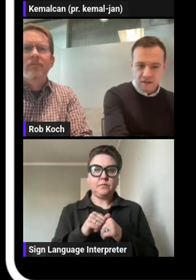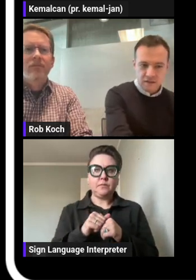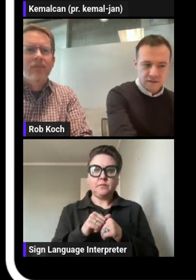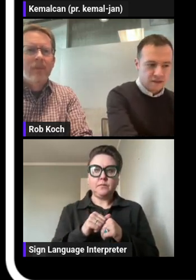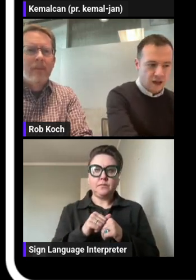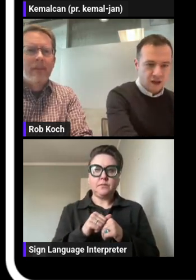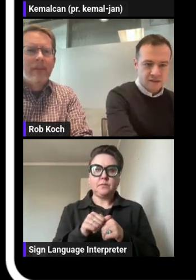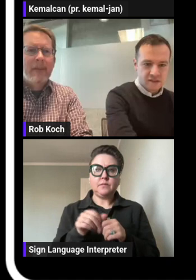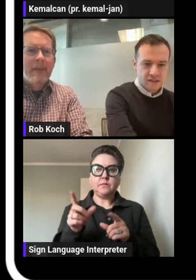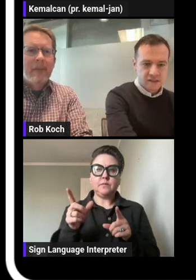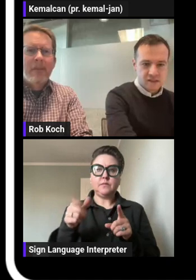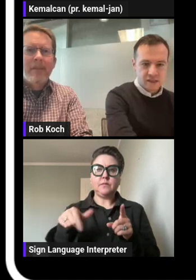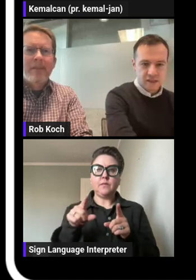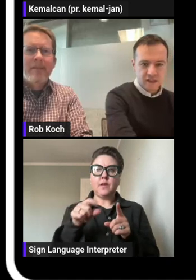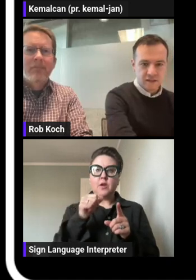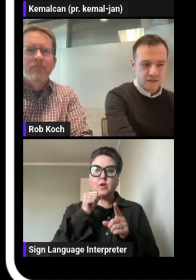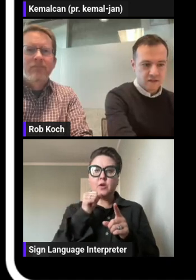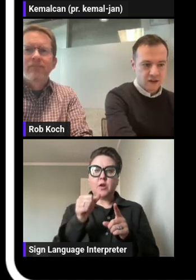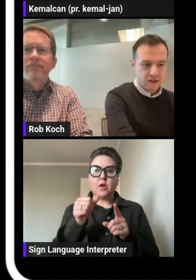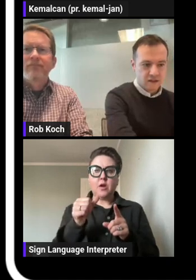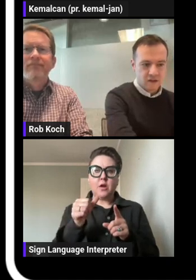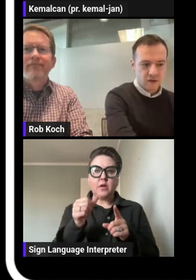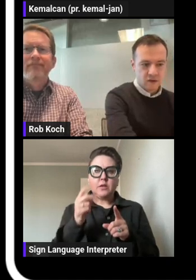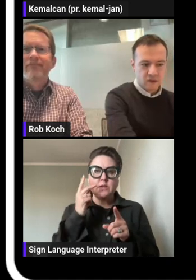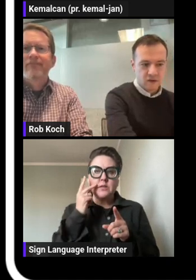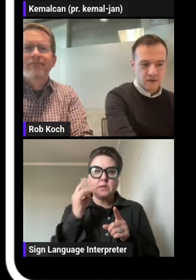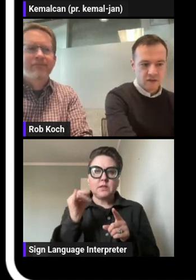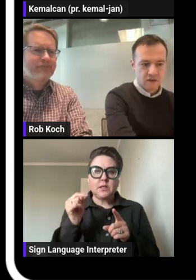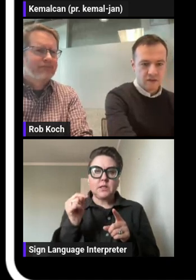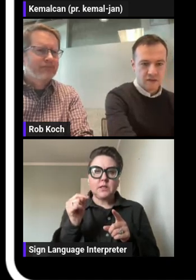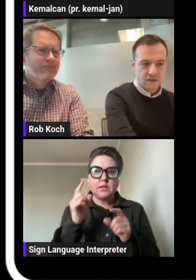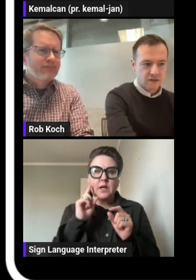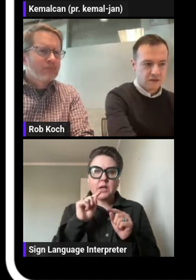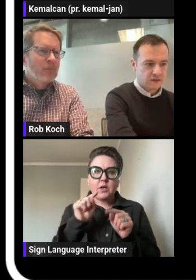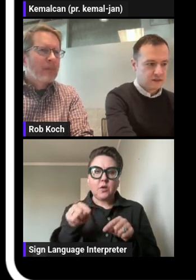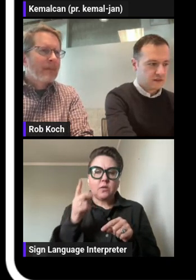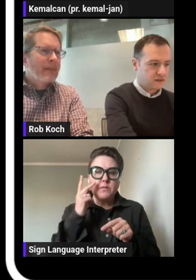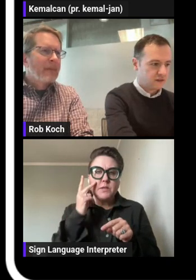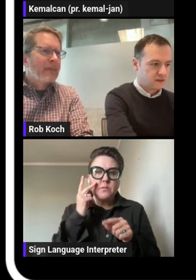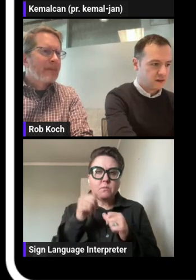They are not seeing it. I can go.